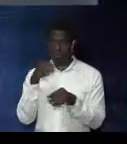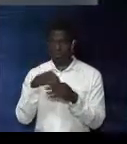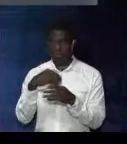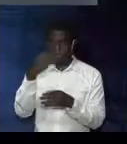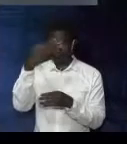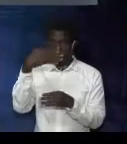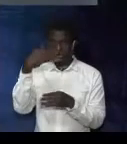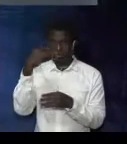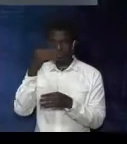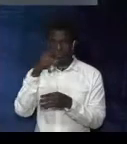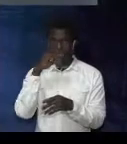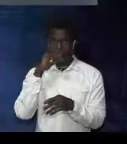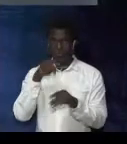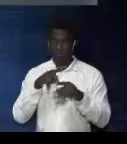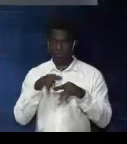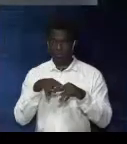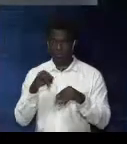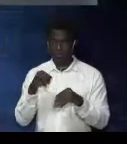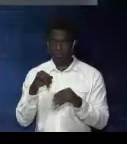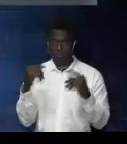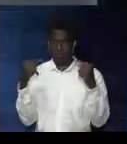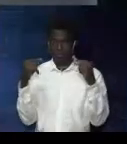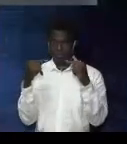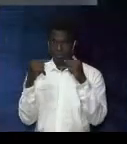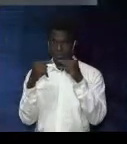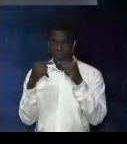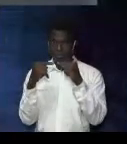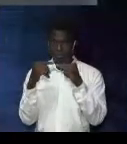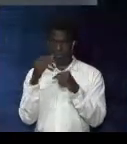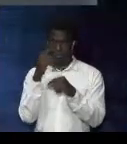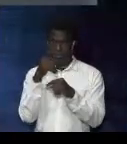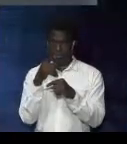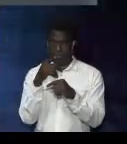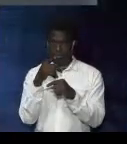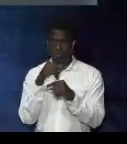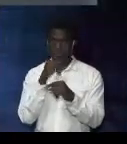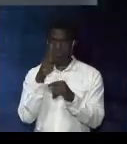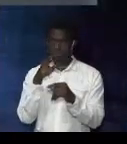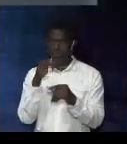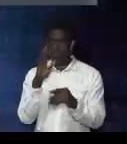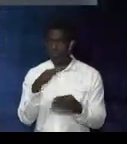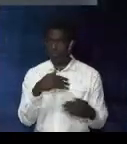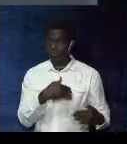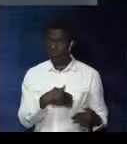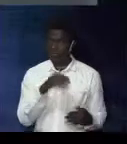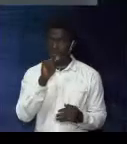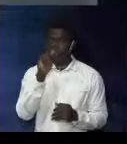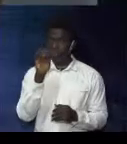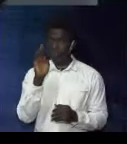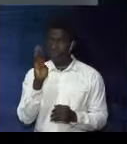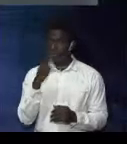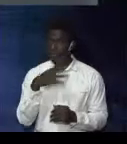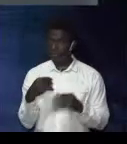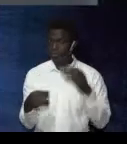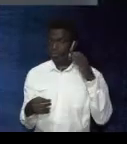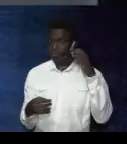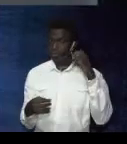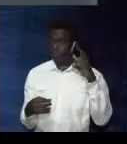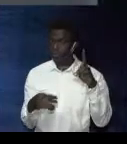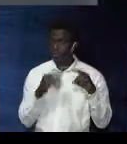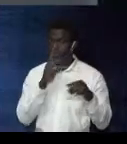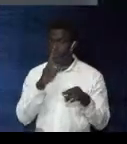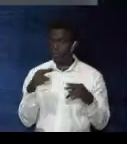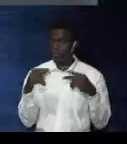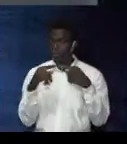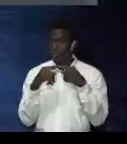sitting opposite you. Okay, so you can see that person is not by your side. So AB and CD are